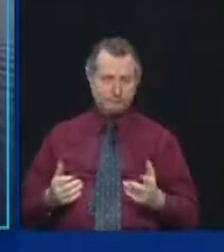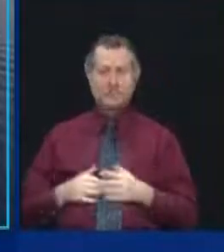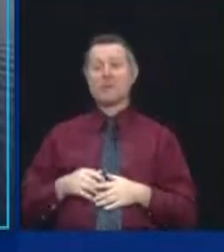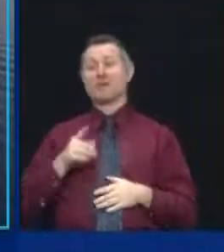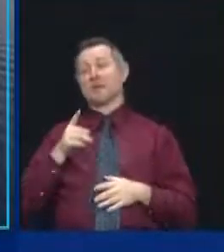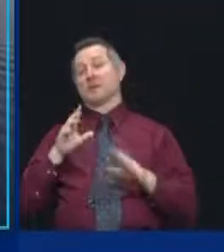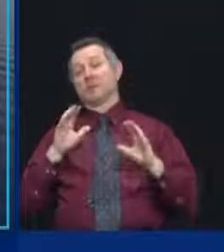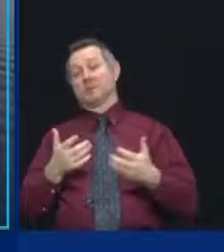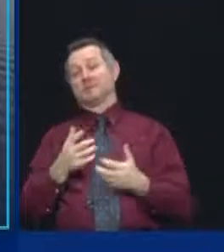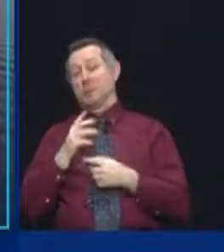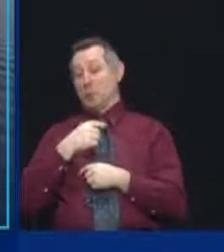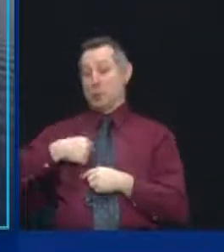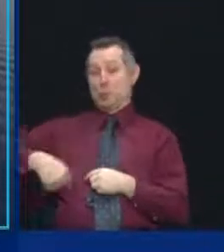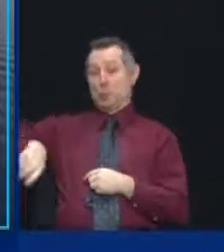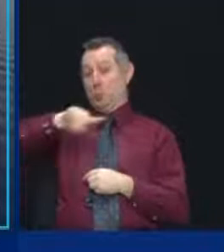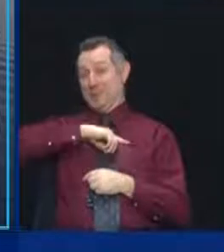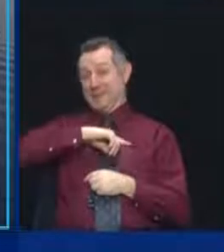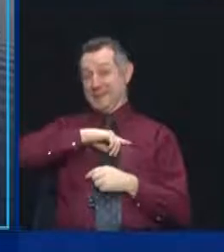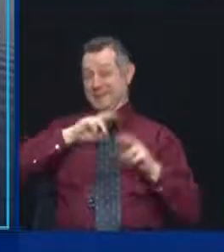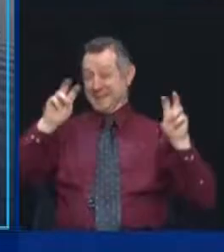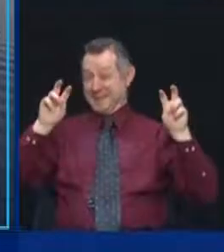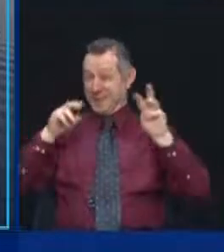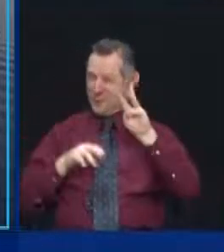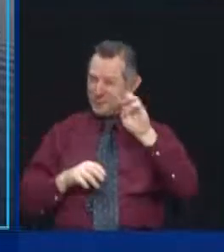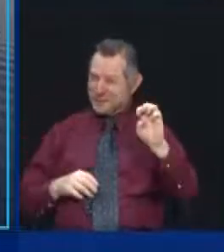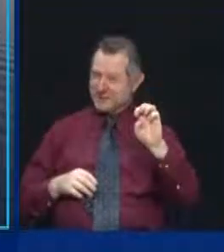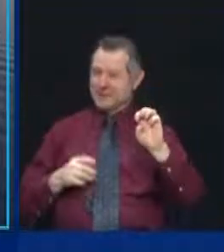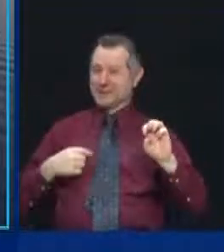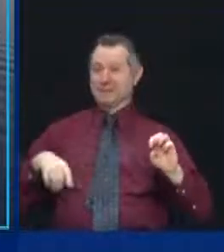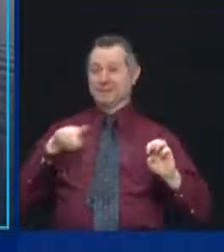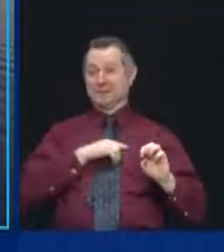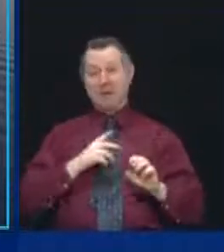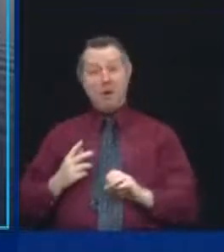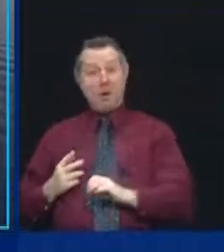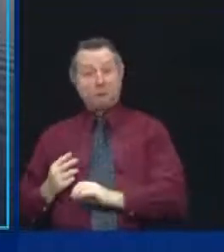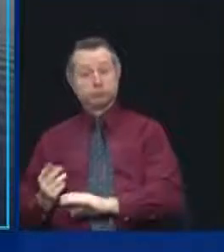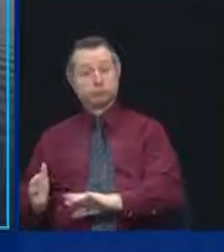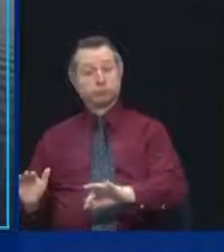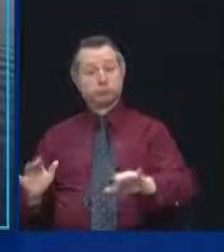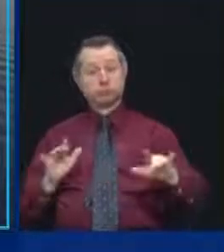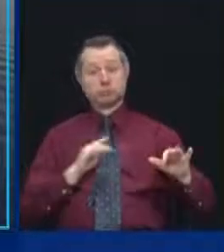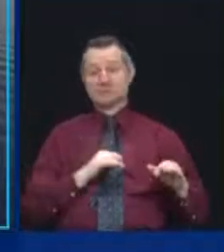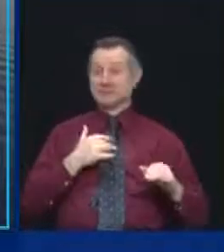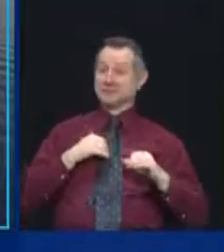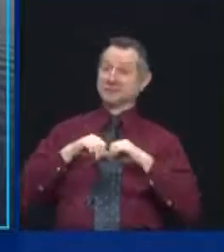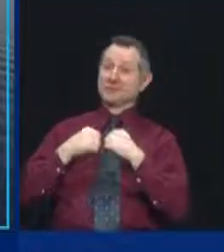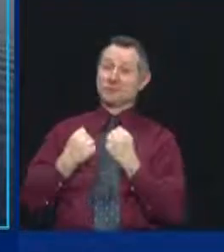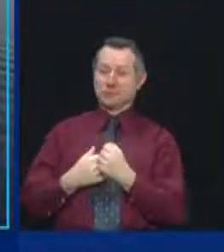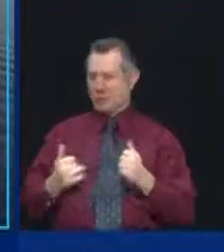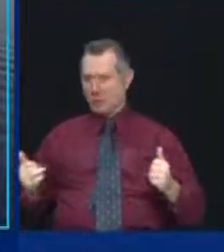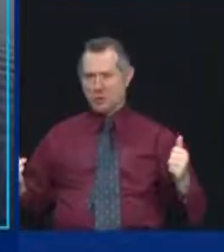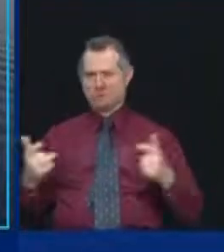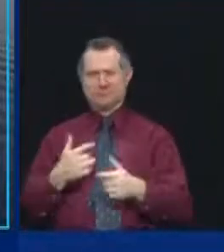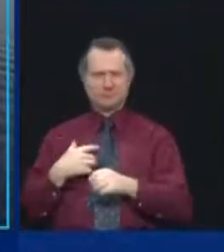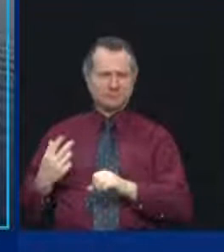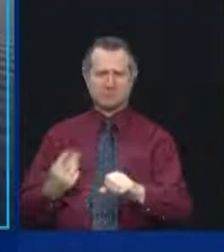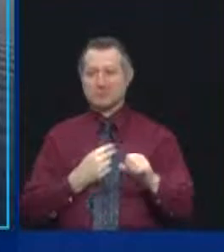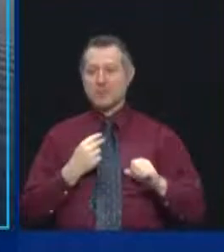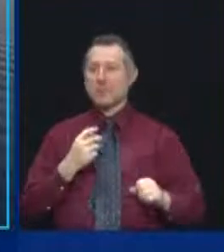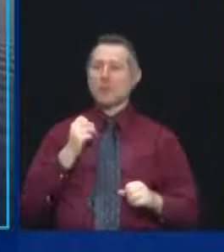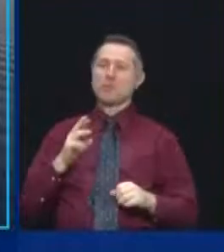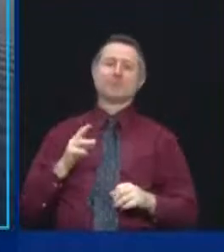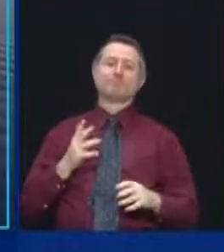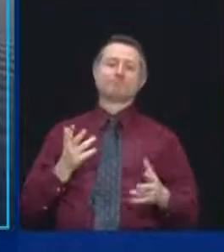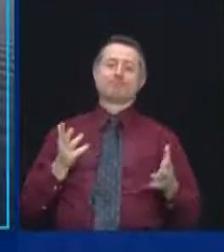we, either get the vaccine as a society or we don't get the vaccine.